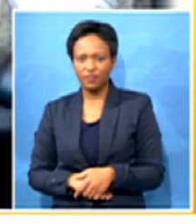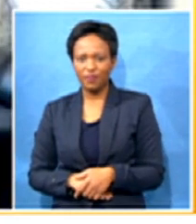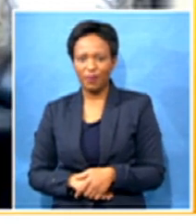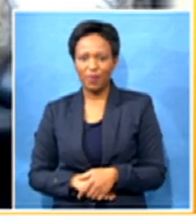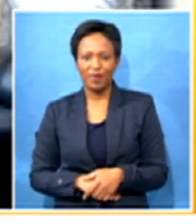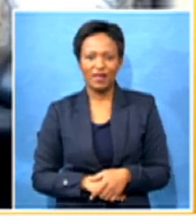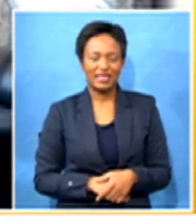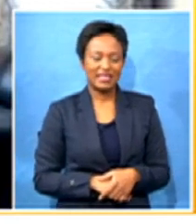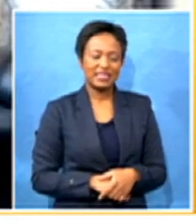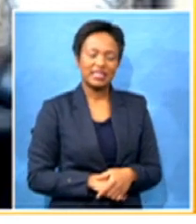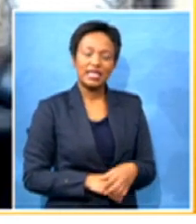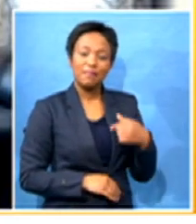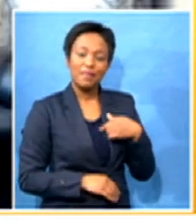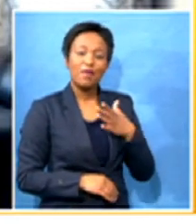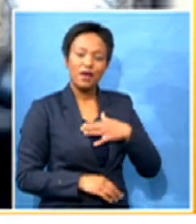to get into that.